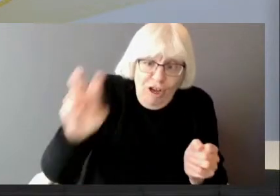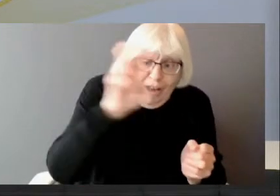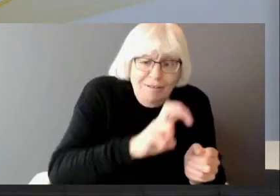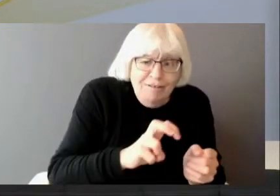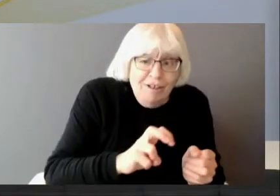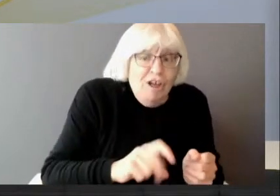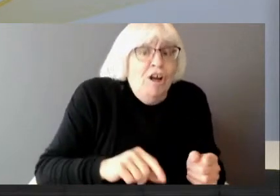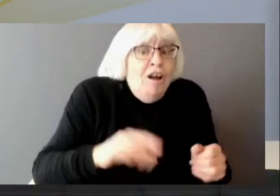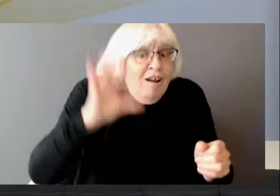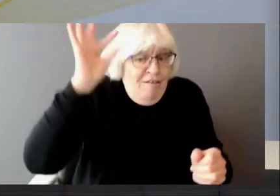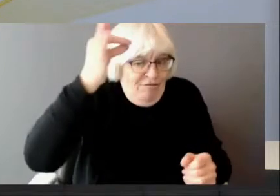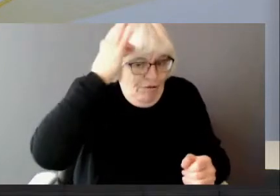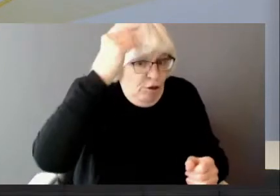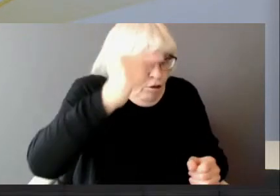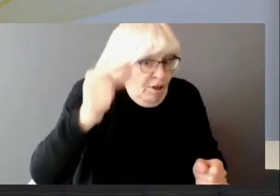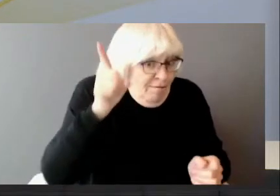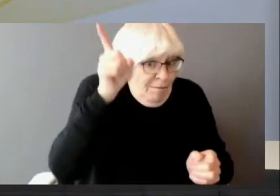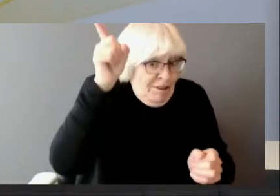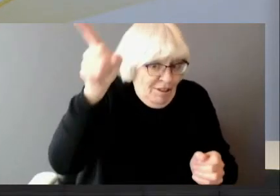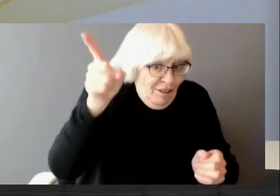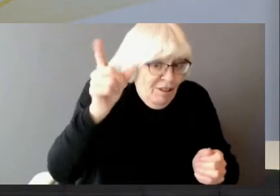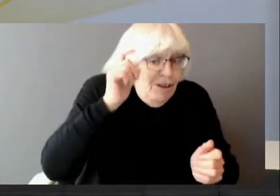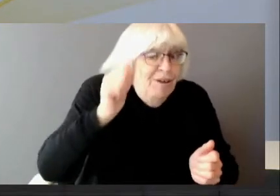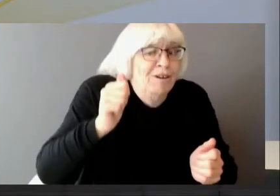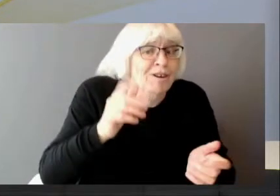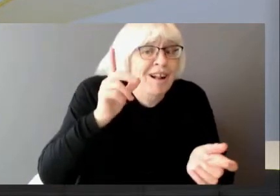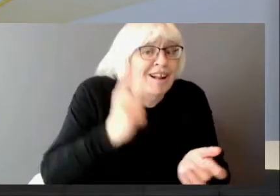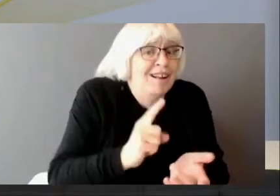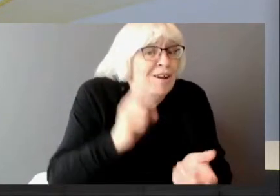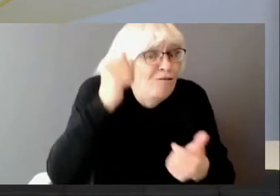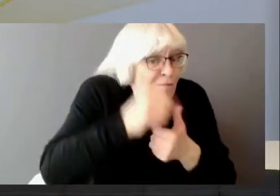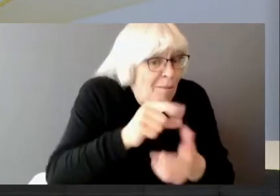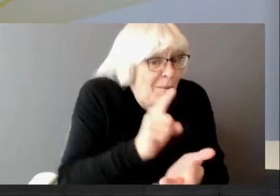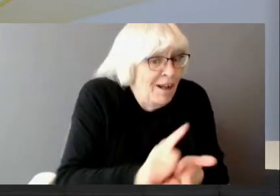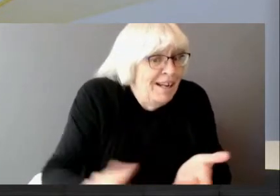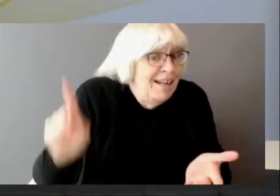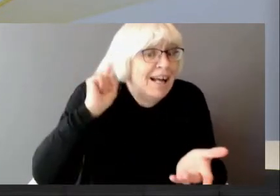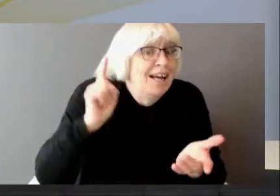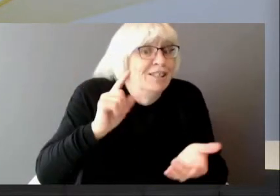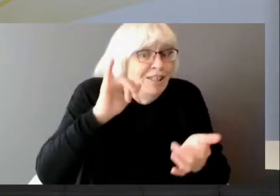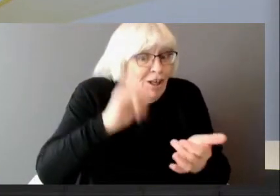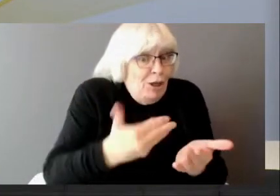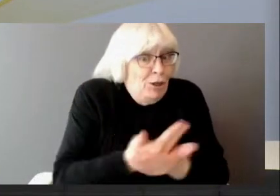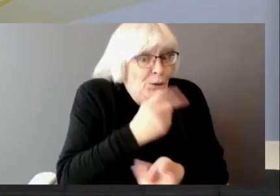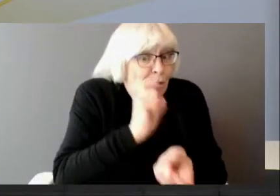of some of the changes announced last week, and these are both for land and air.